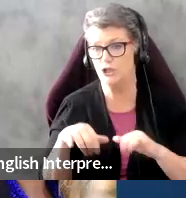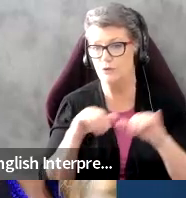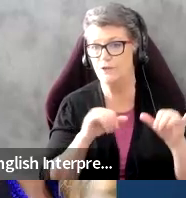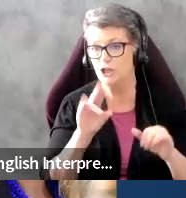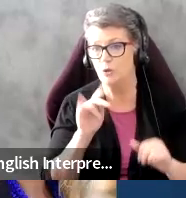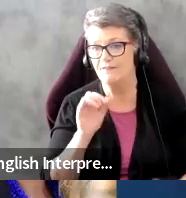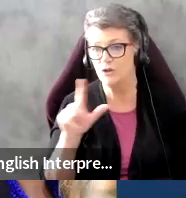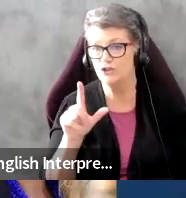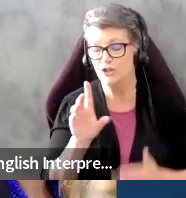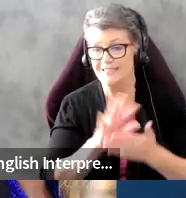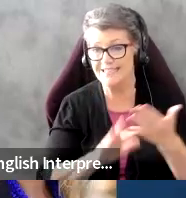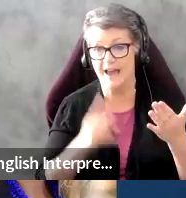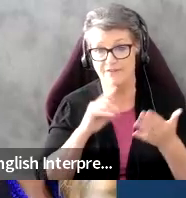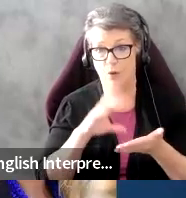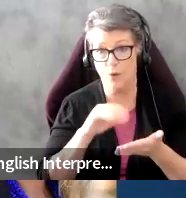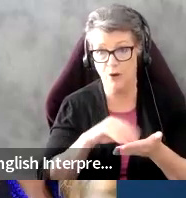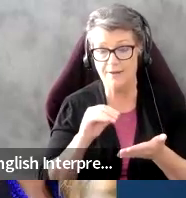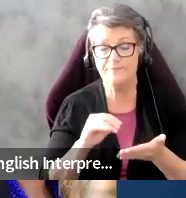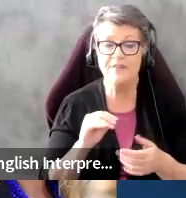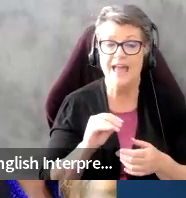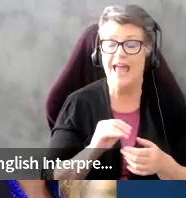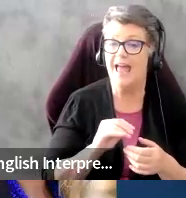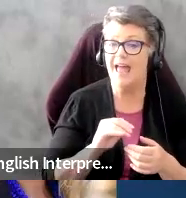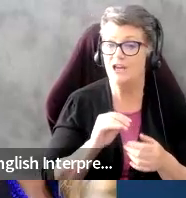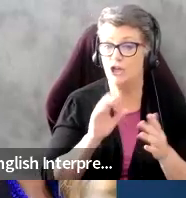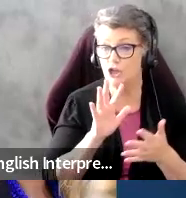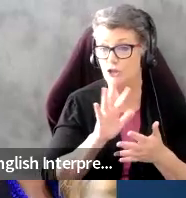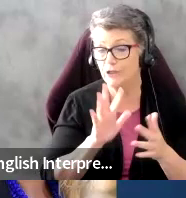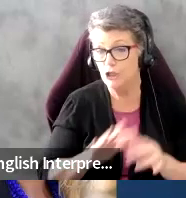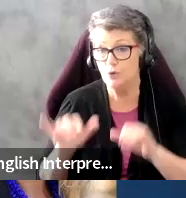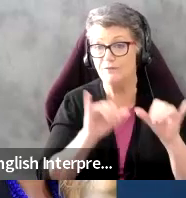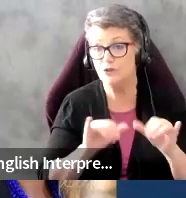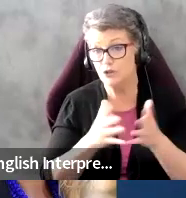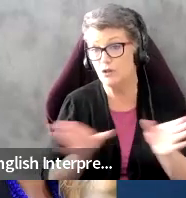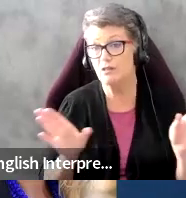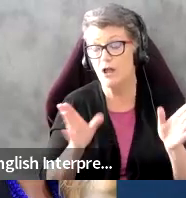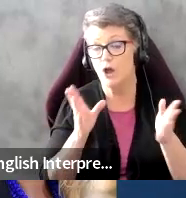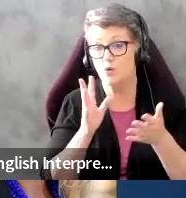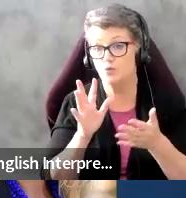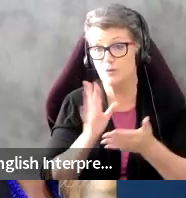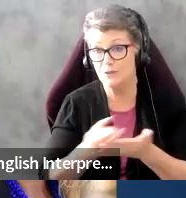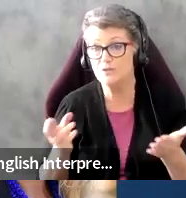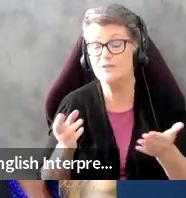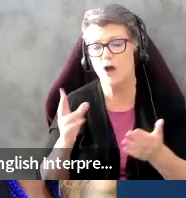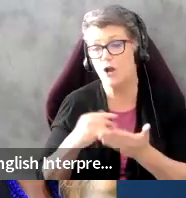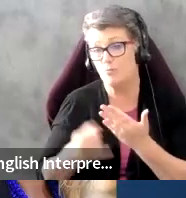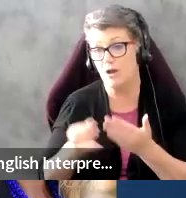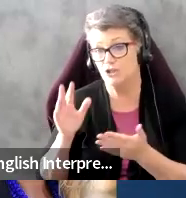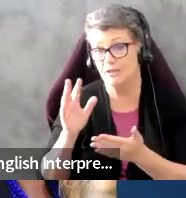Learning. And we provide universal resources that you can find on our project website, which is